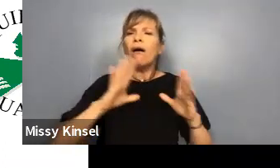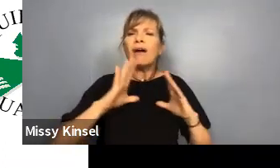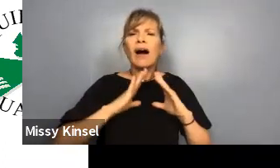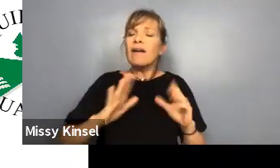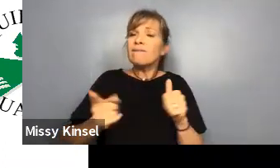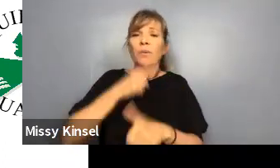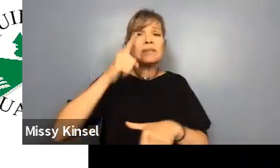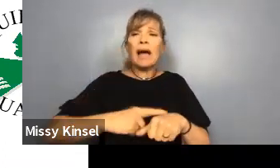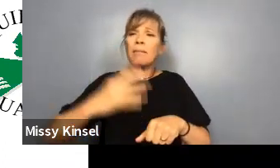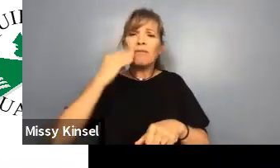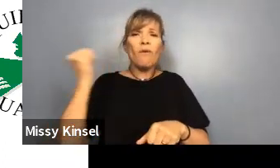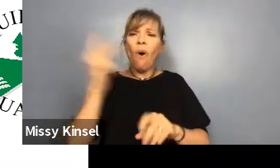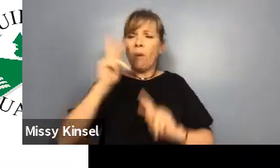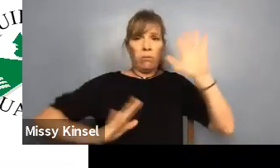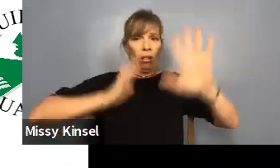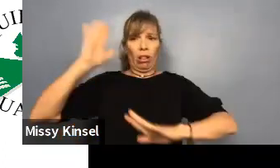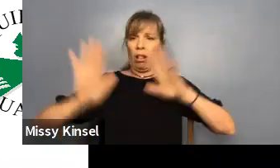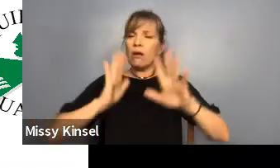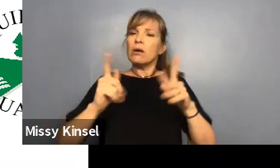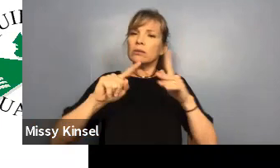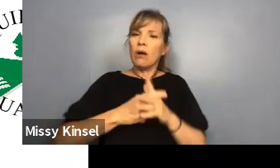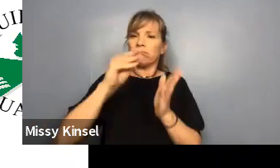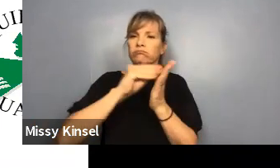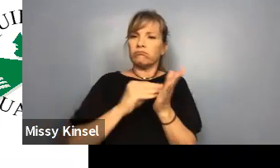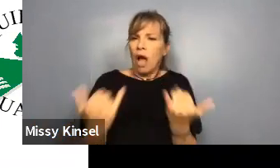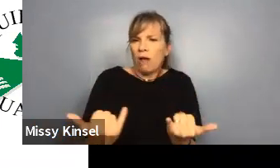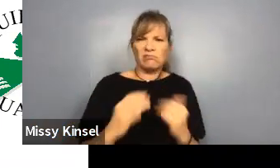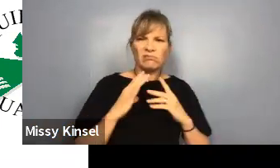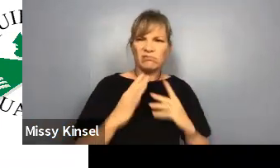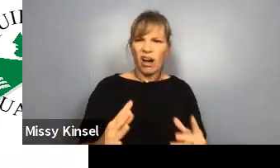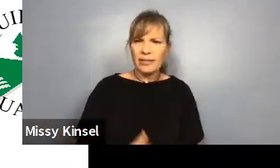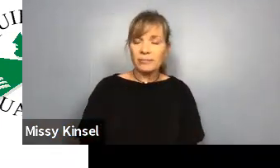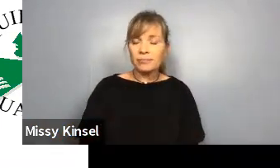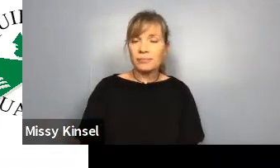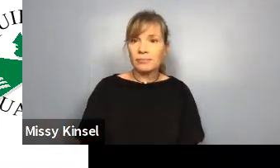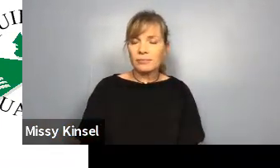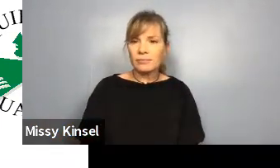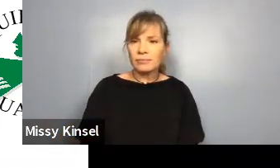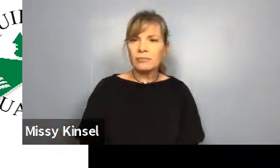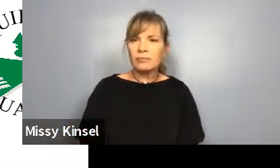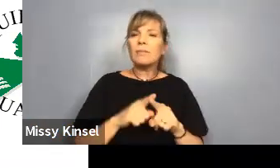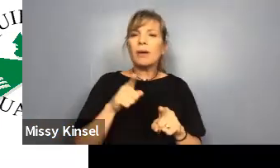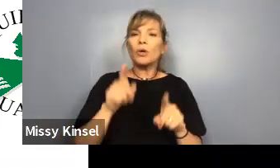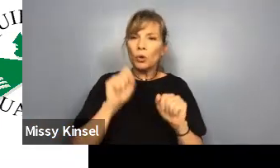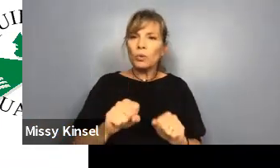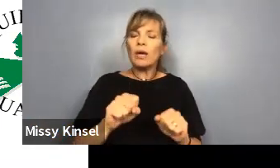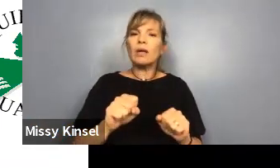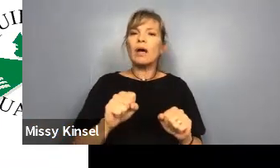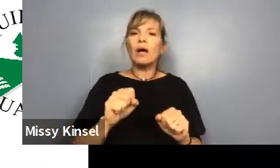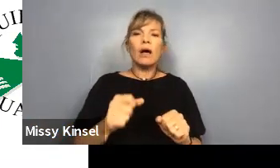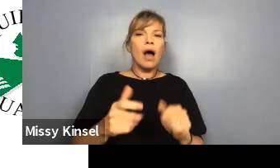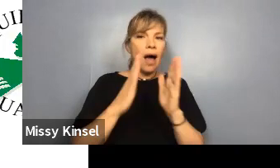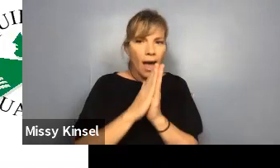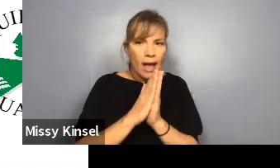first time. Just start now, that's fine. But you can certainly bring up